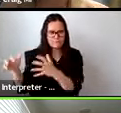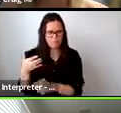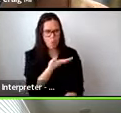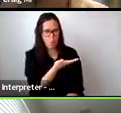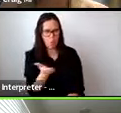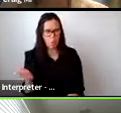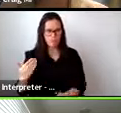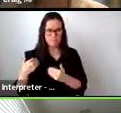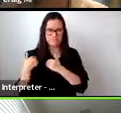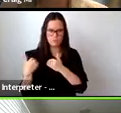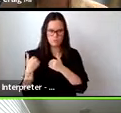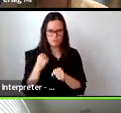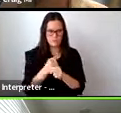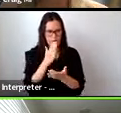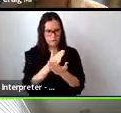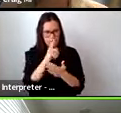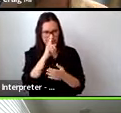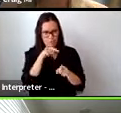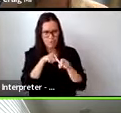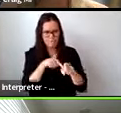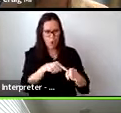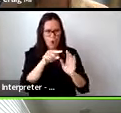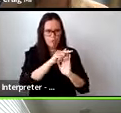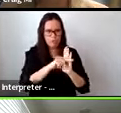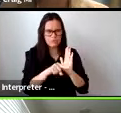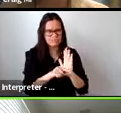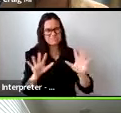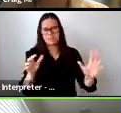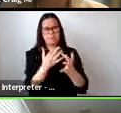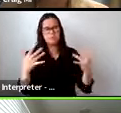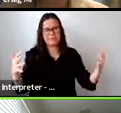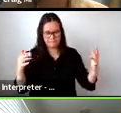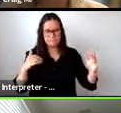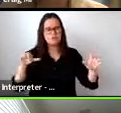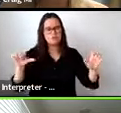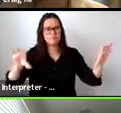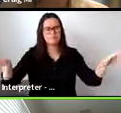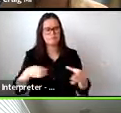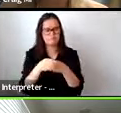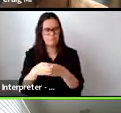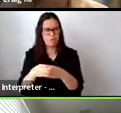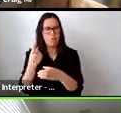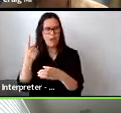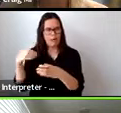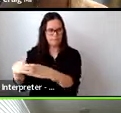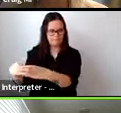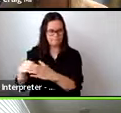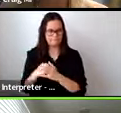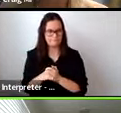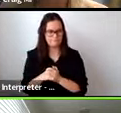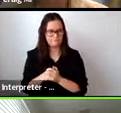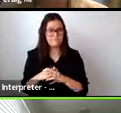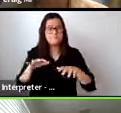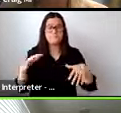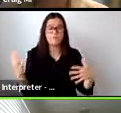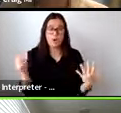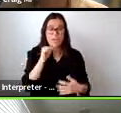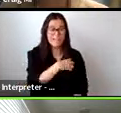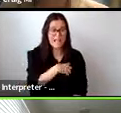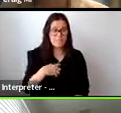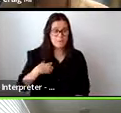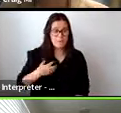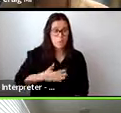than all of us by requiring that when public money is given out for procurement, for infrastructure,